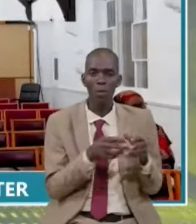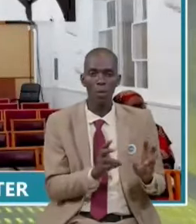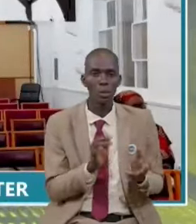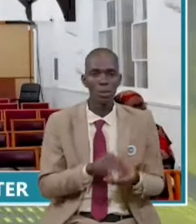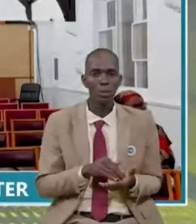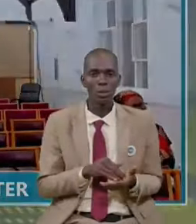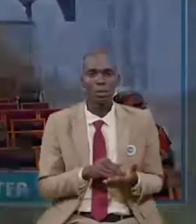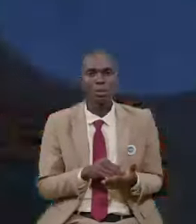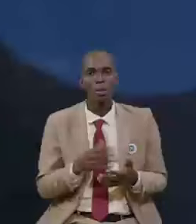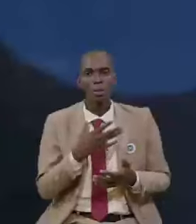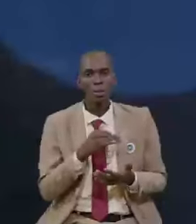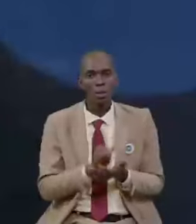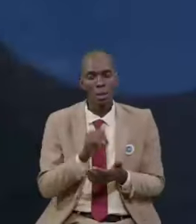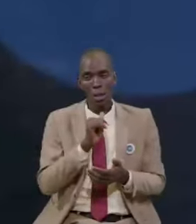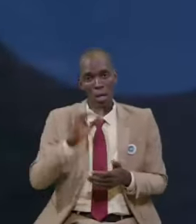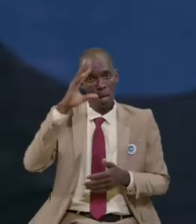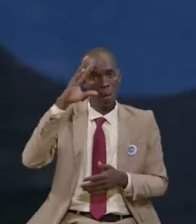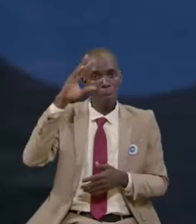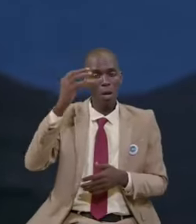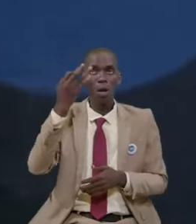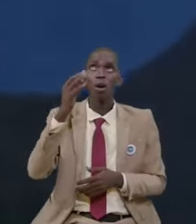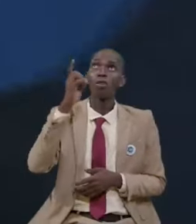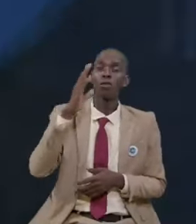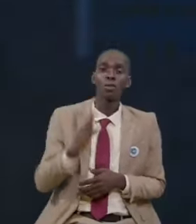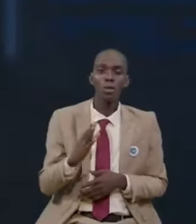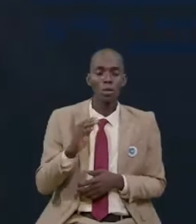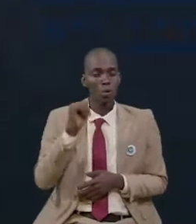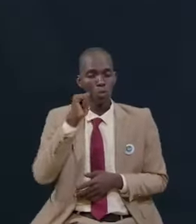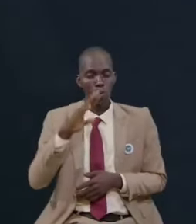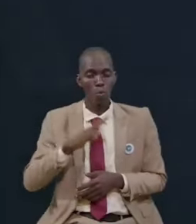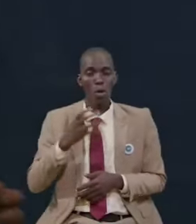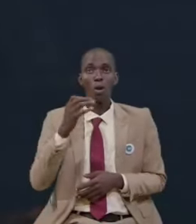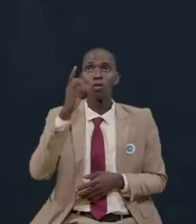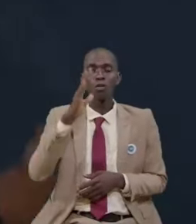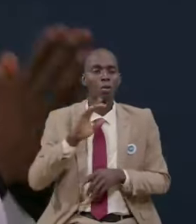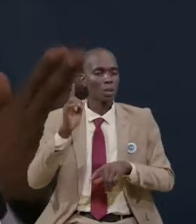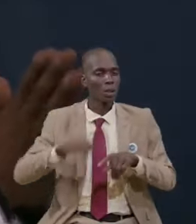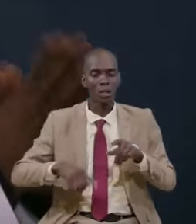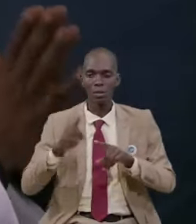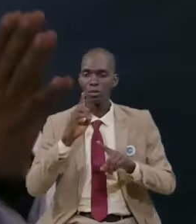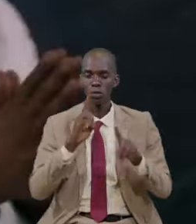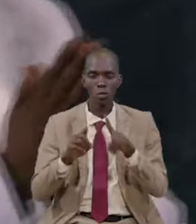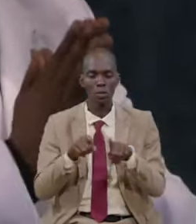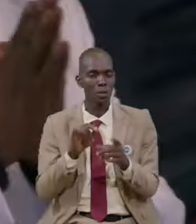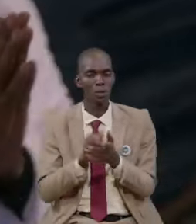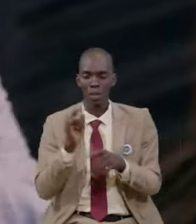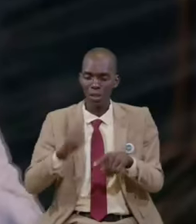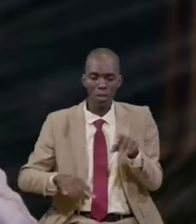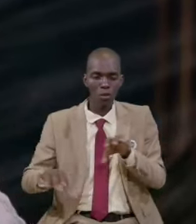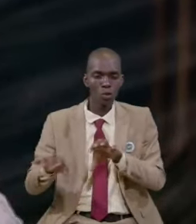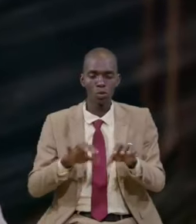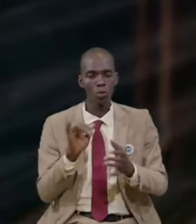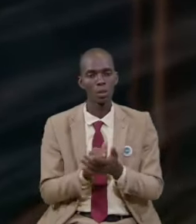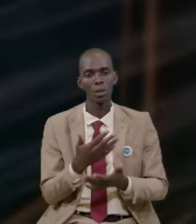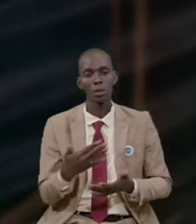God, doesn't say such thing, doesn't do such thing. That a real born again person